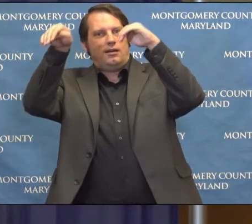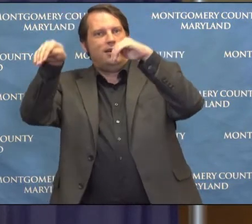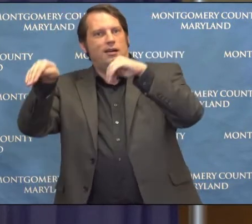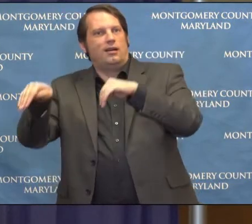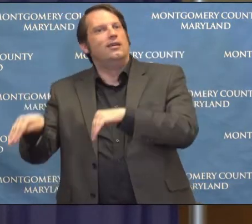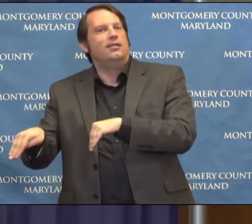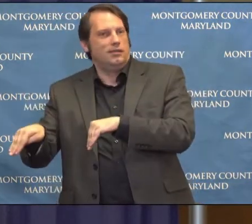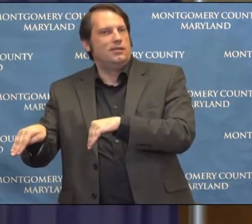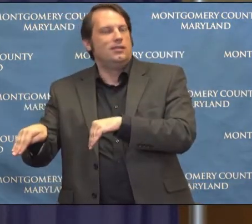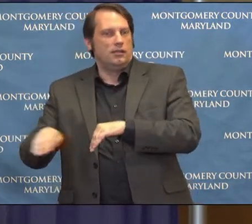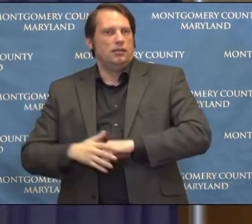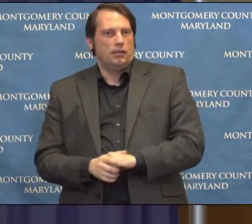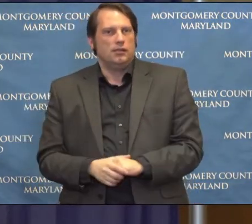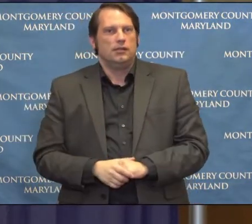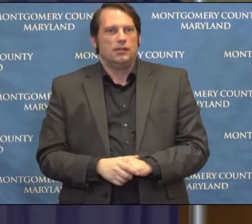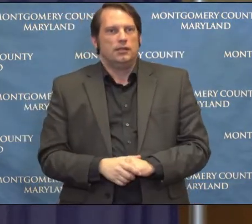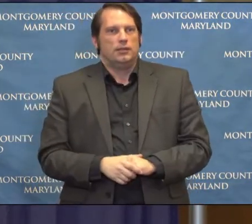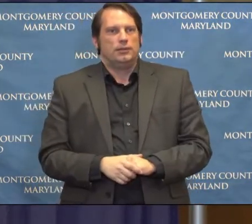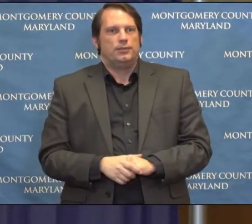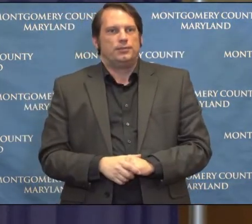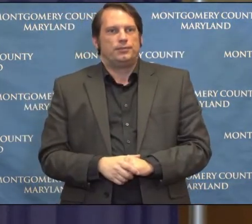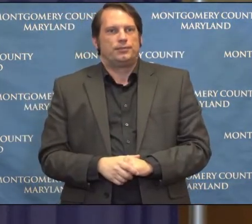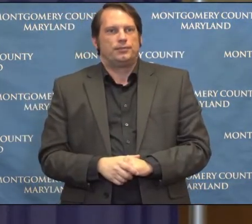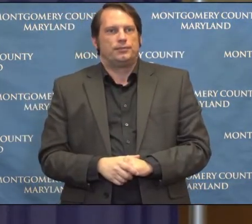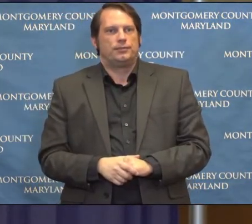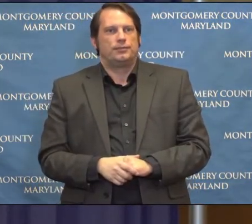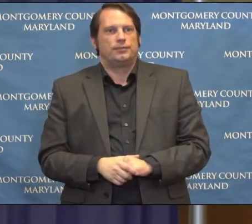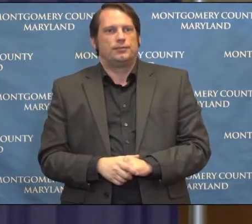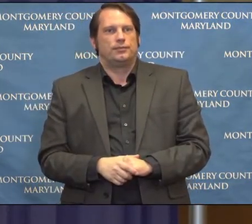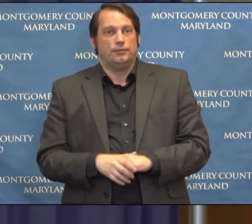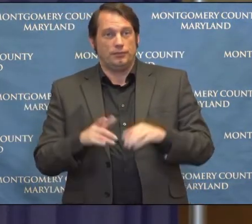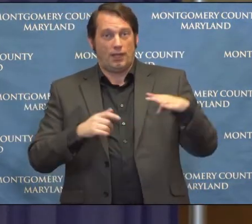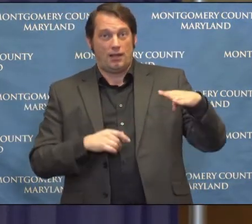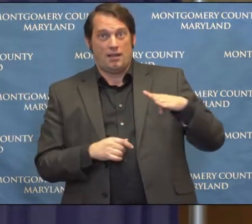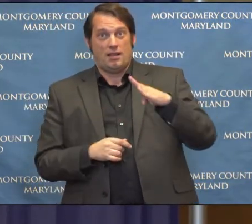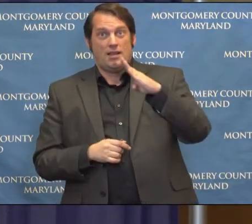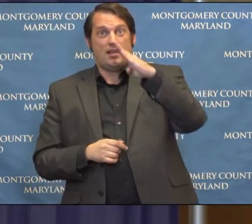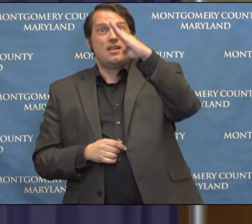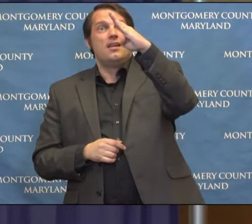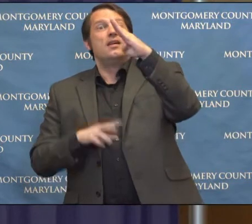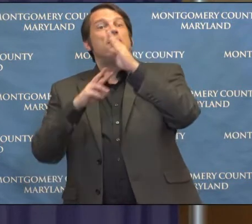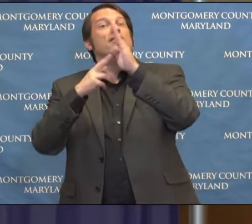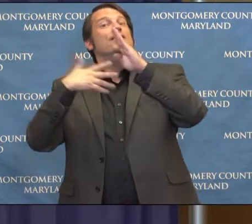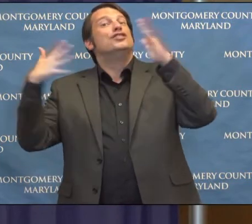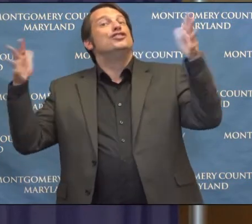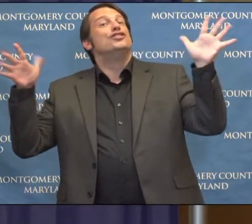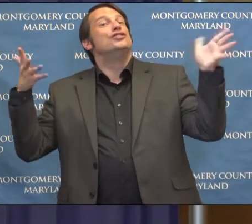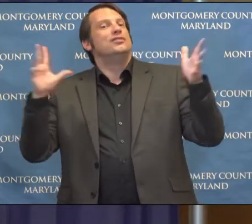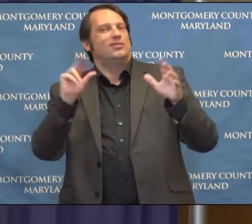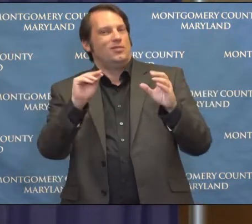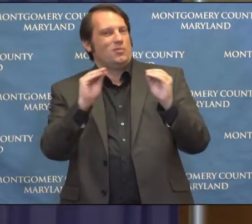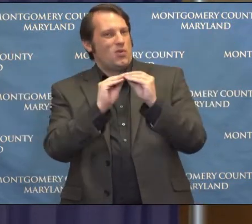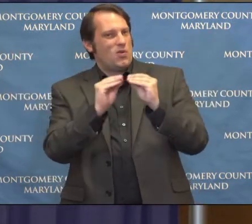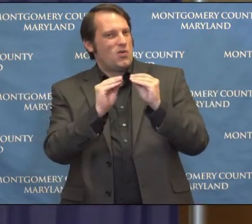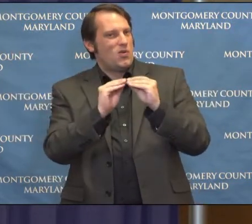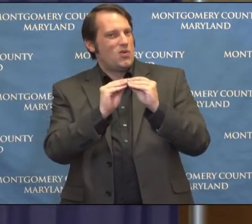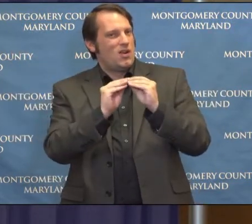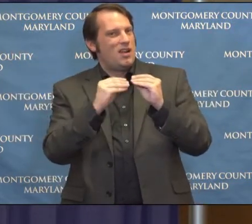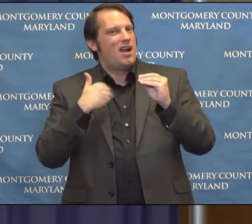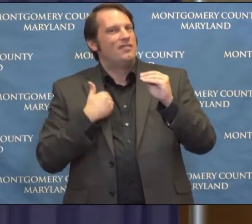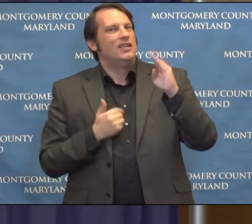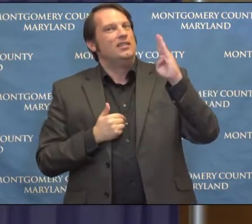no more cases. Doesn't mean that. So we're still going to continue to be impacted by COVID-19 after we experience our